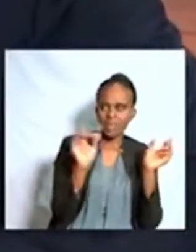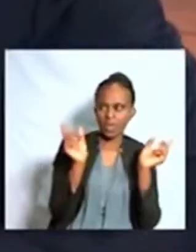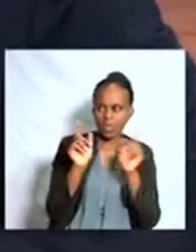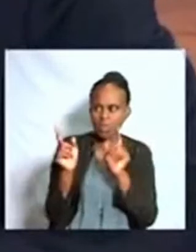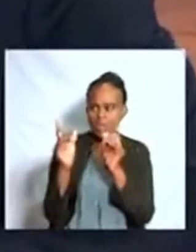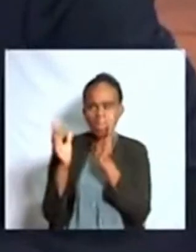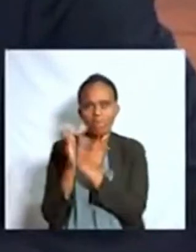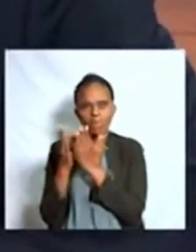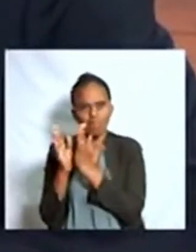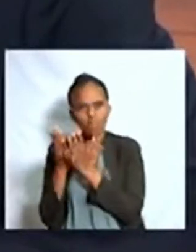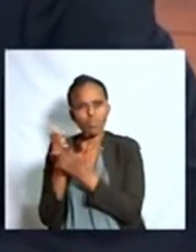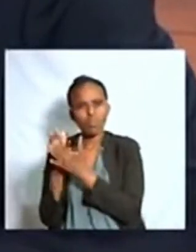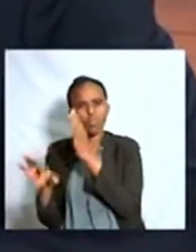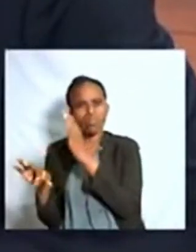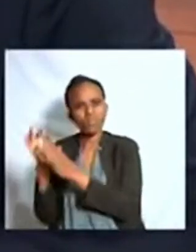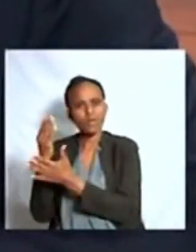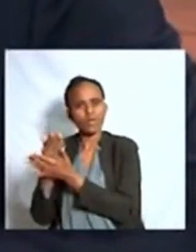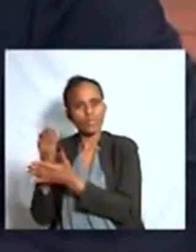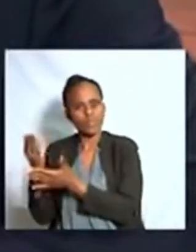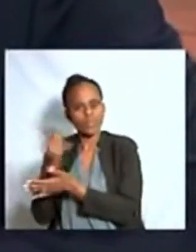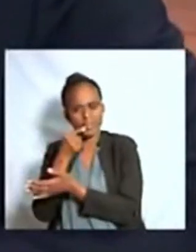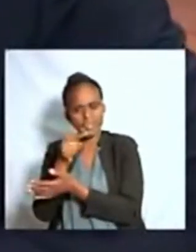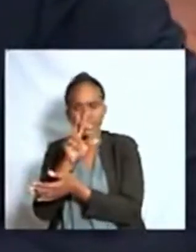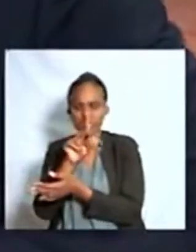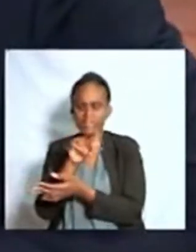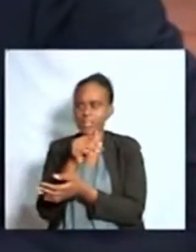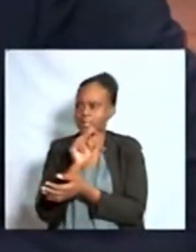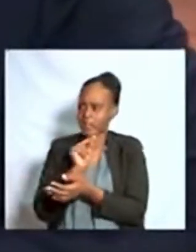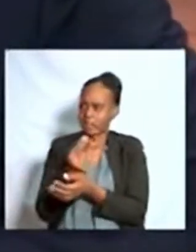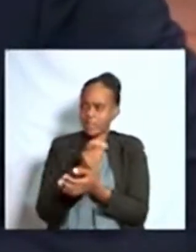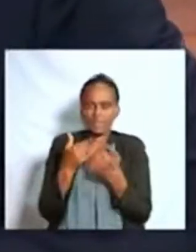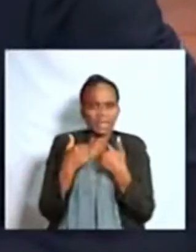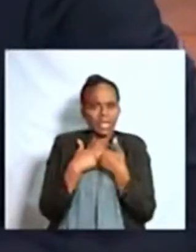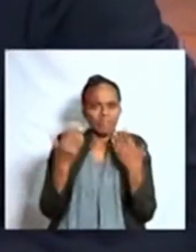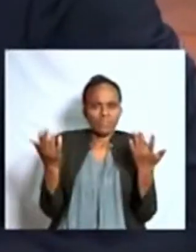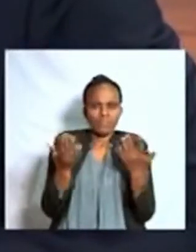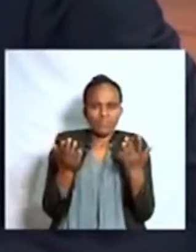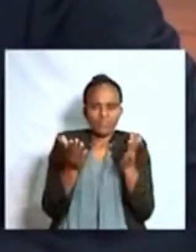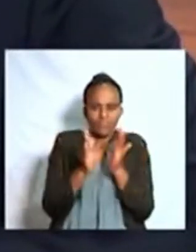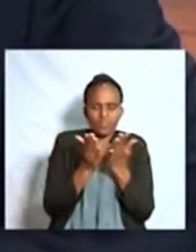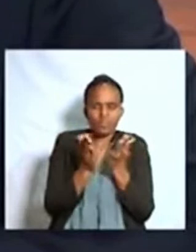receipt books are found, to say now we've run out of receipt books?